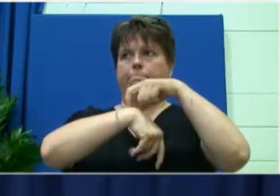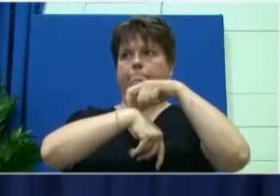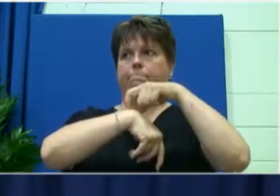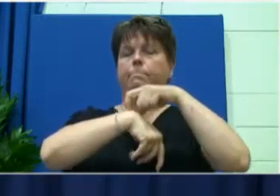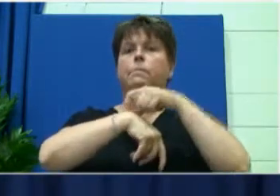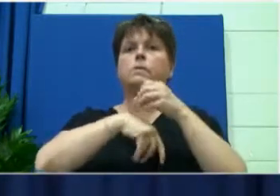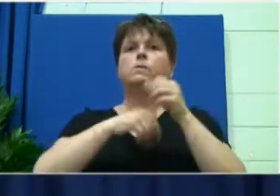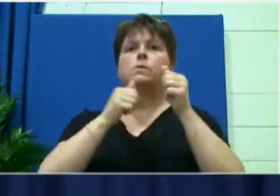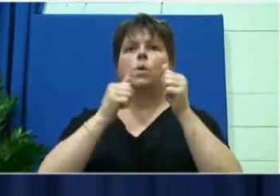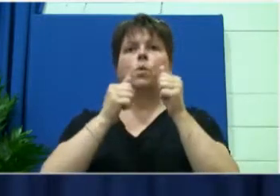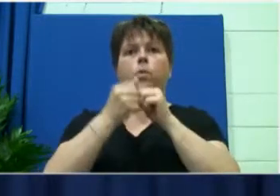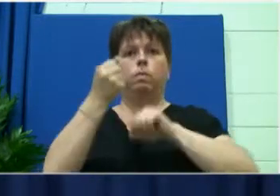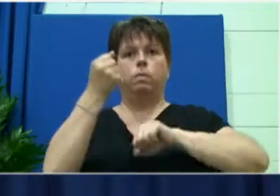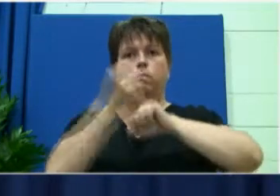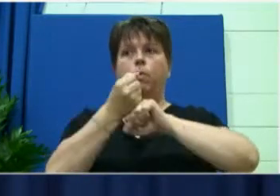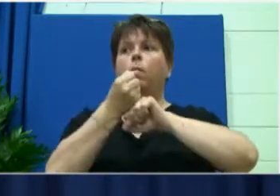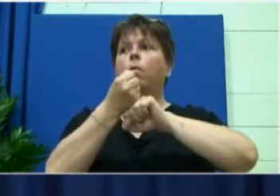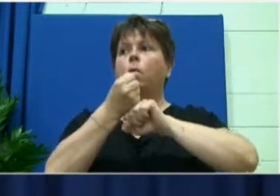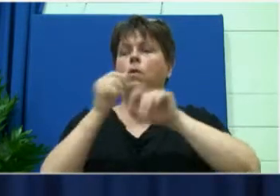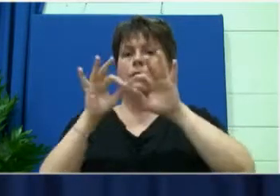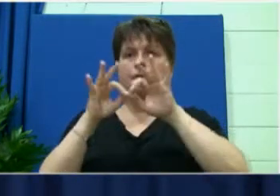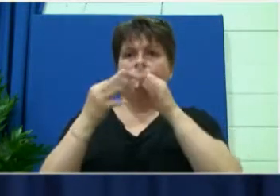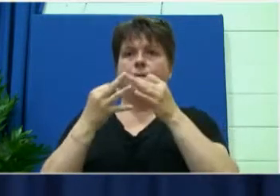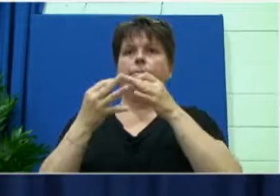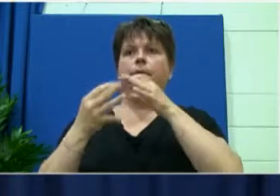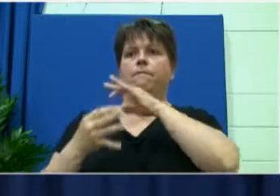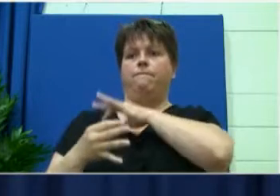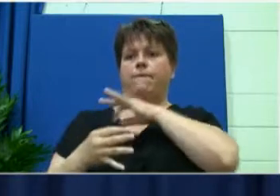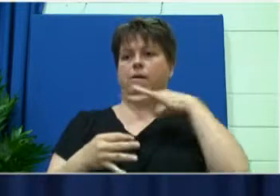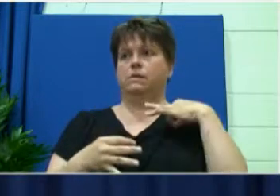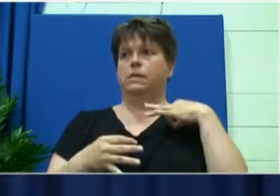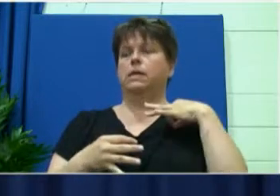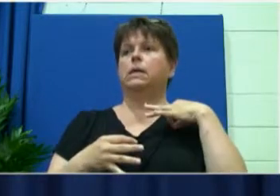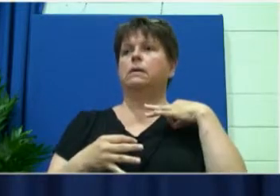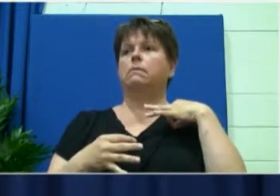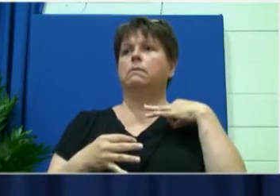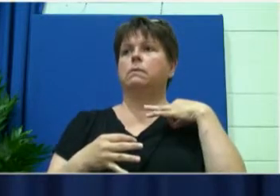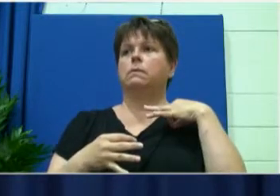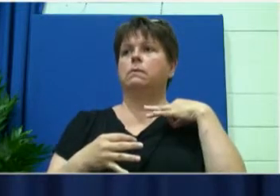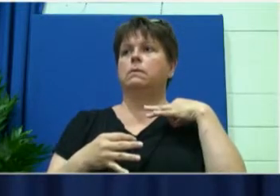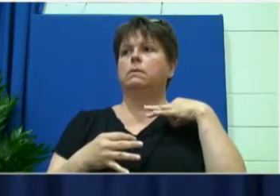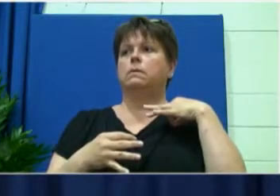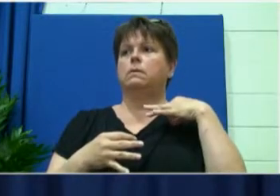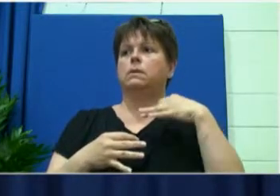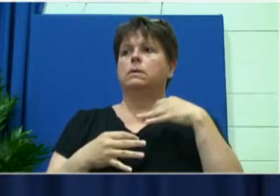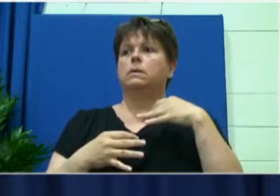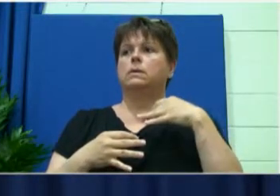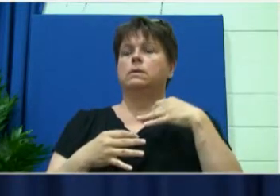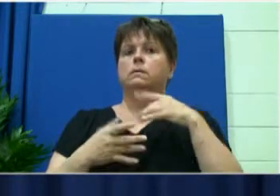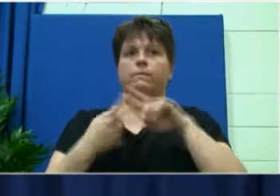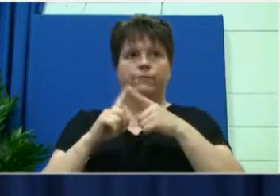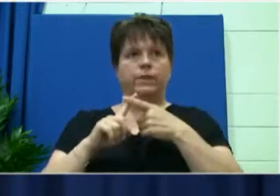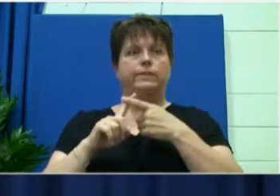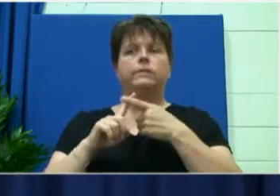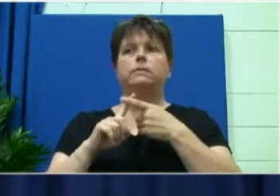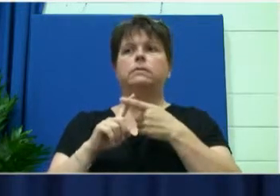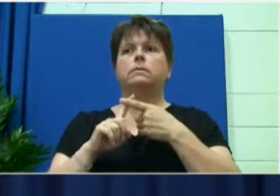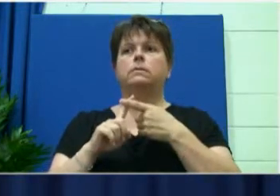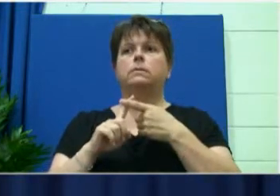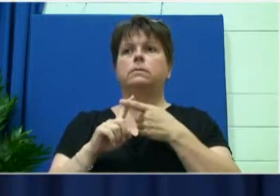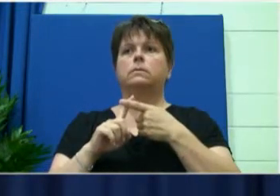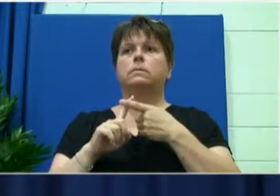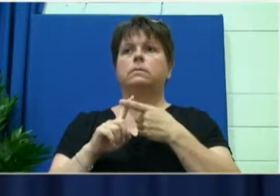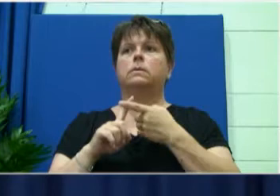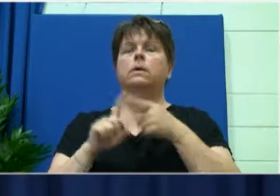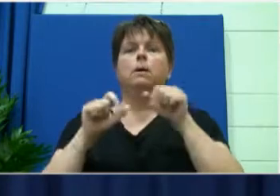And so with the support of your faculty as well as all of the friends and your family members,